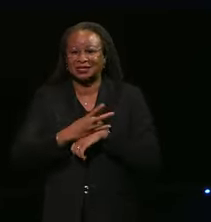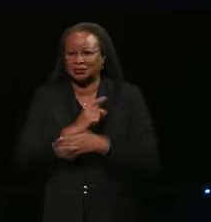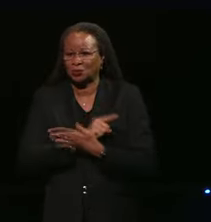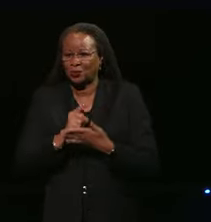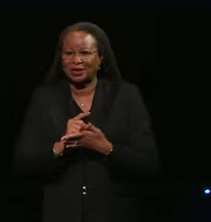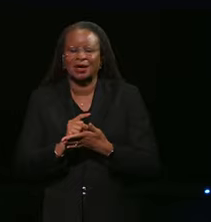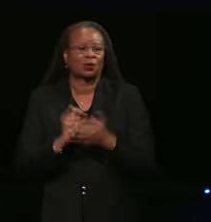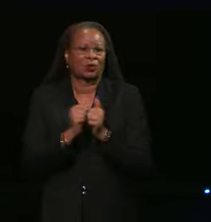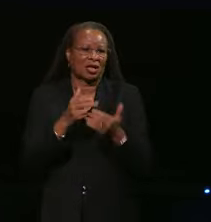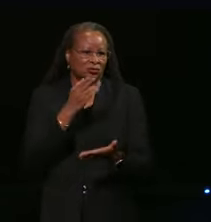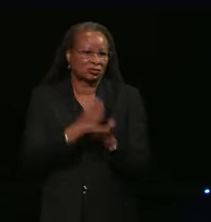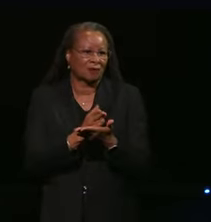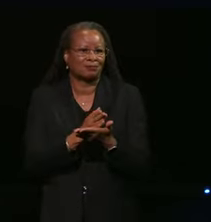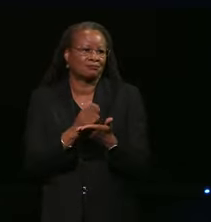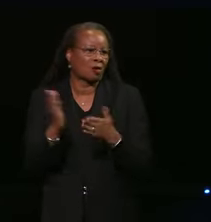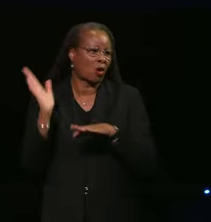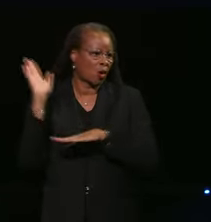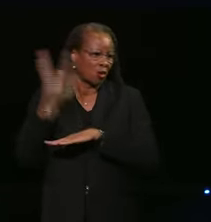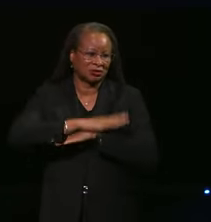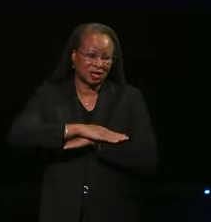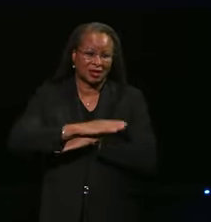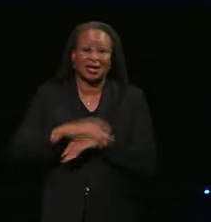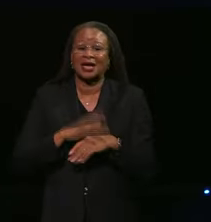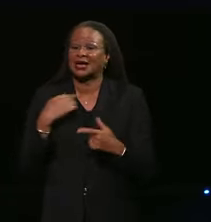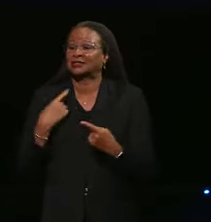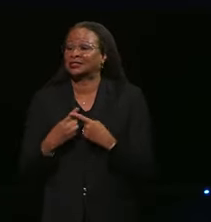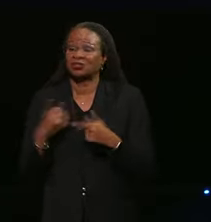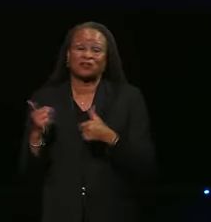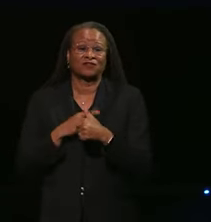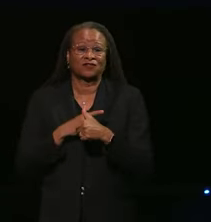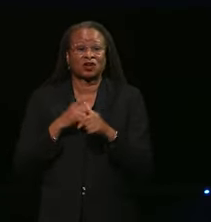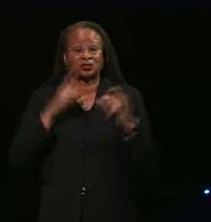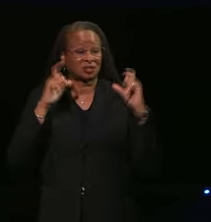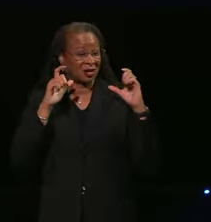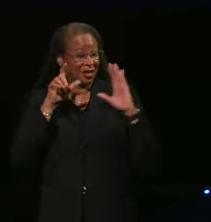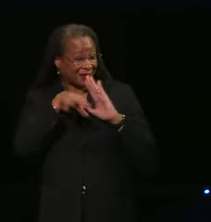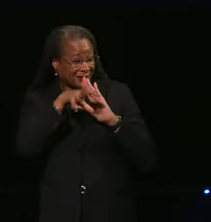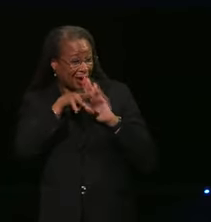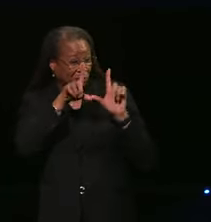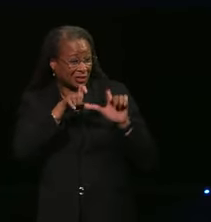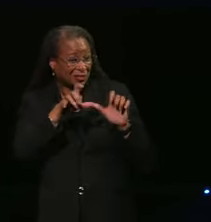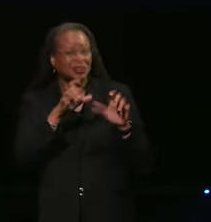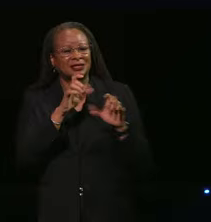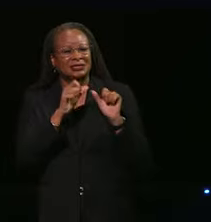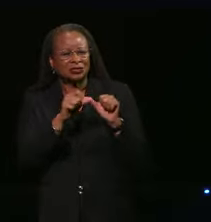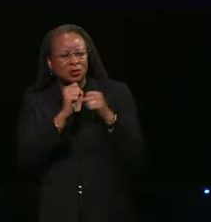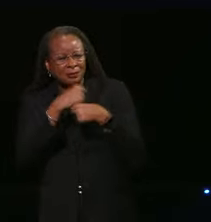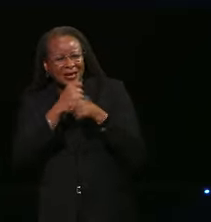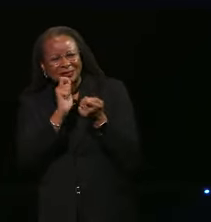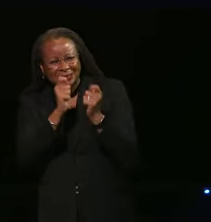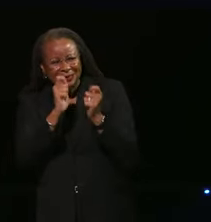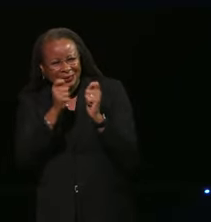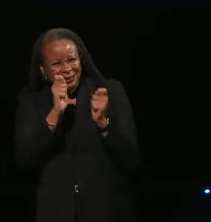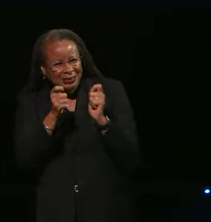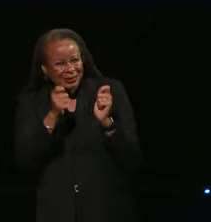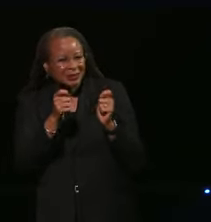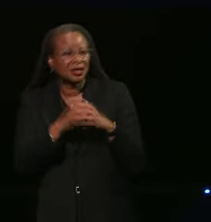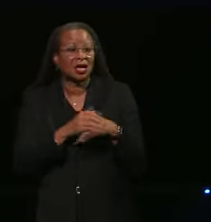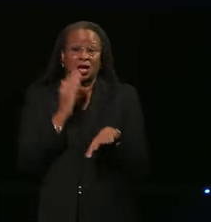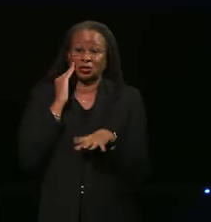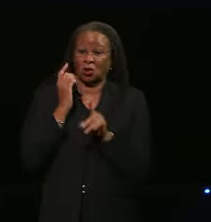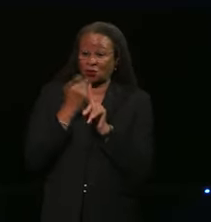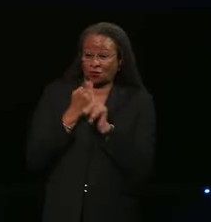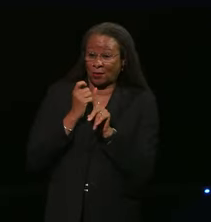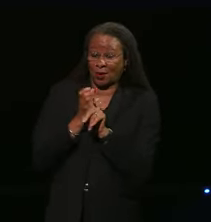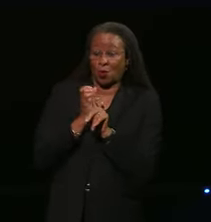nonstop, all day, until that first camera test and then continuing to make a few changes. Because I know, you know, from watching other